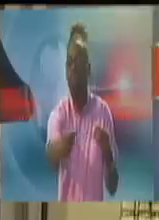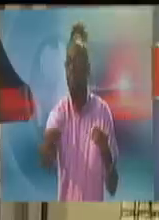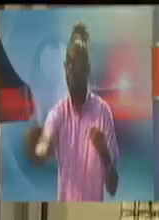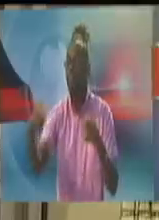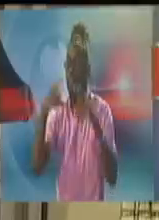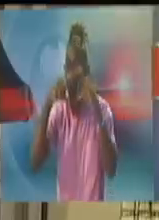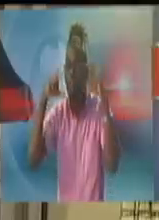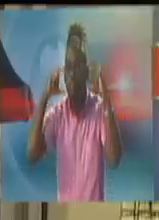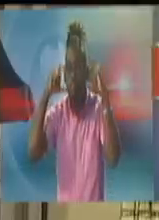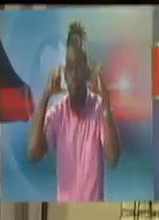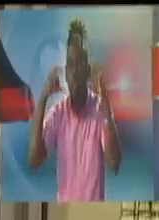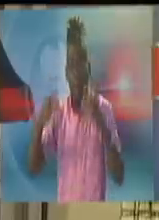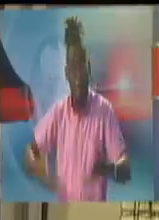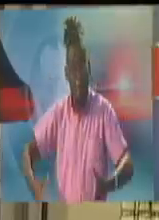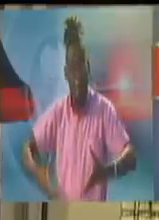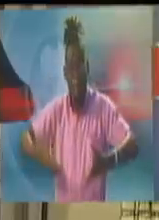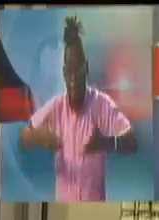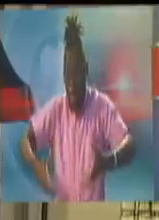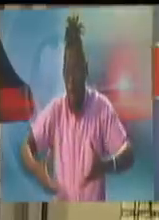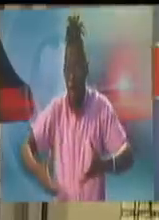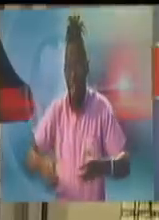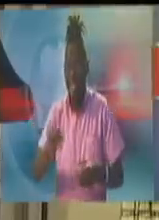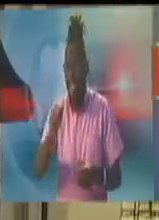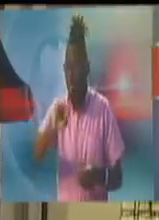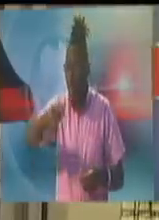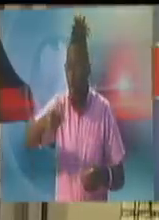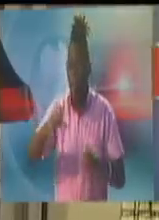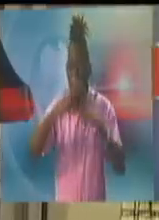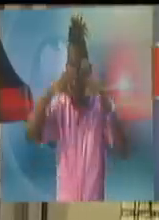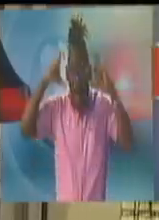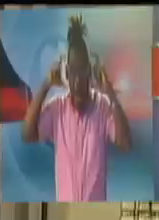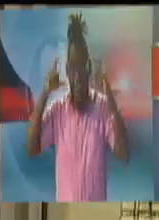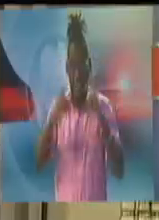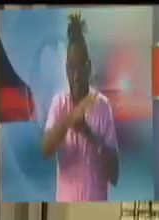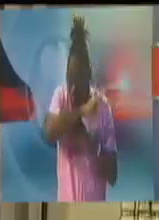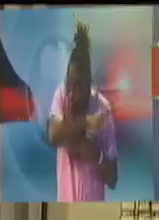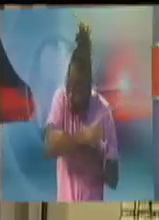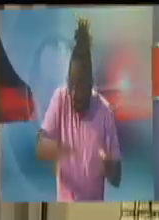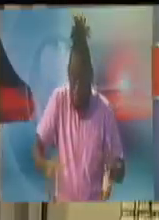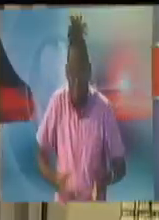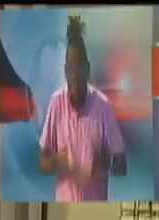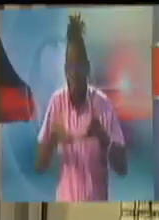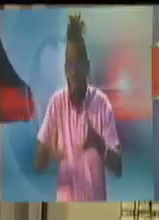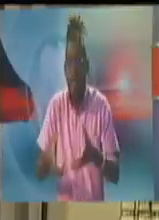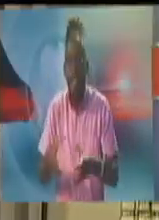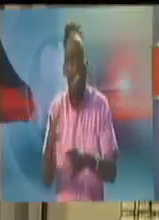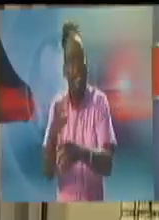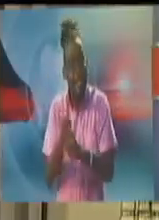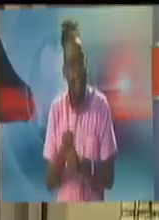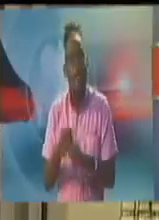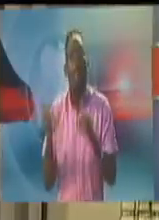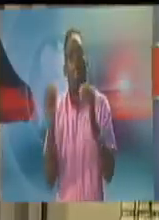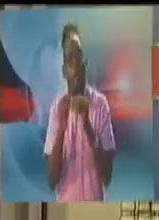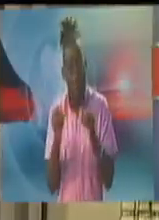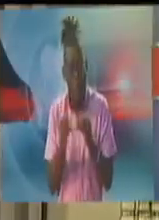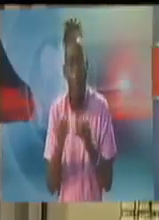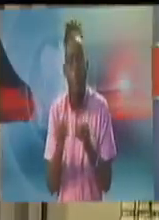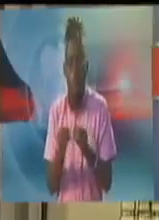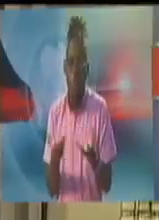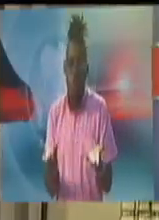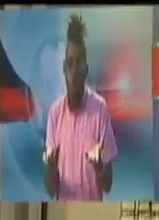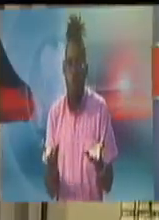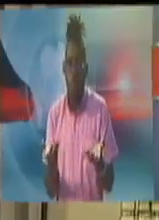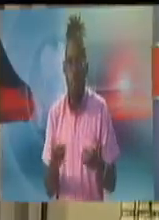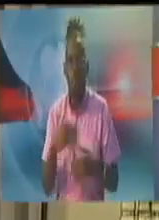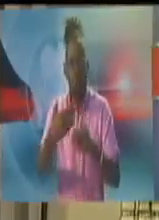of 10,000 last week, and they are getting more on an ongoing basis. If it is the question